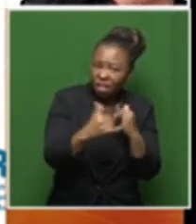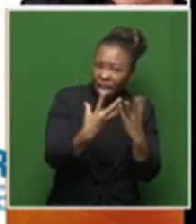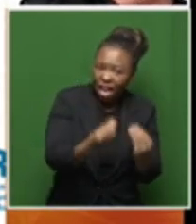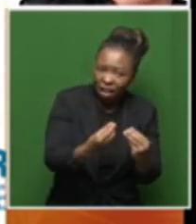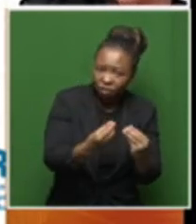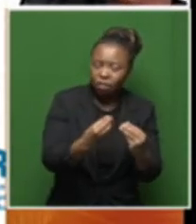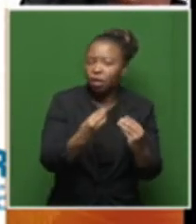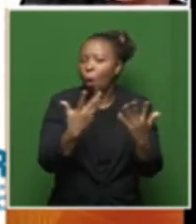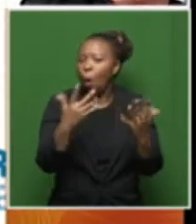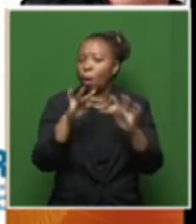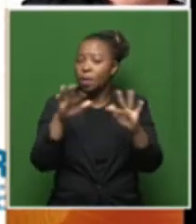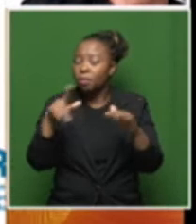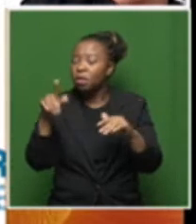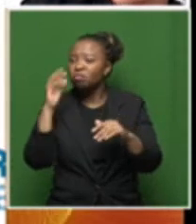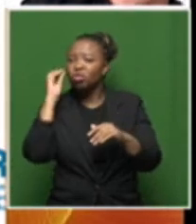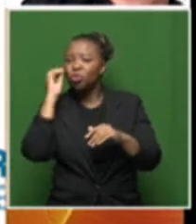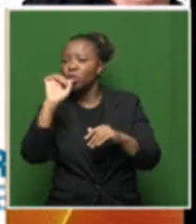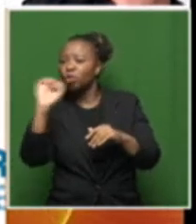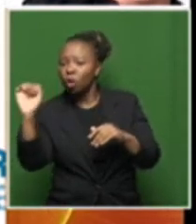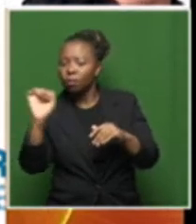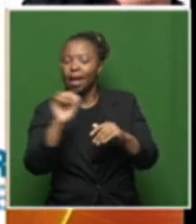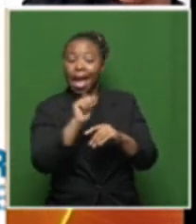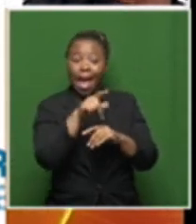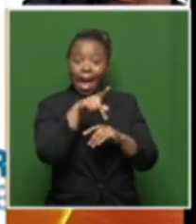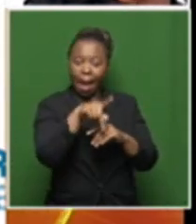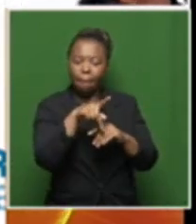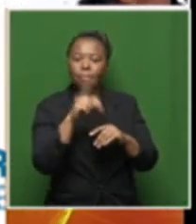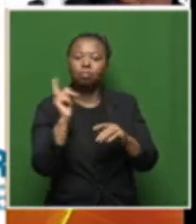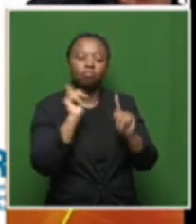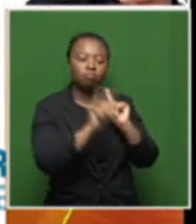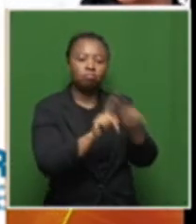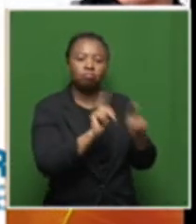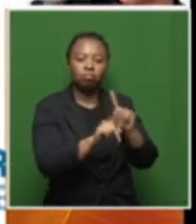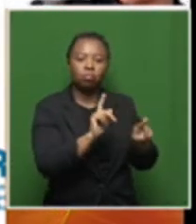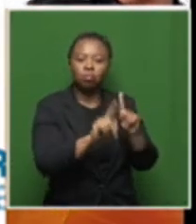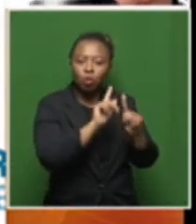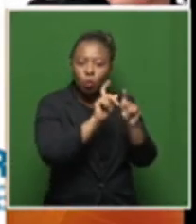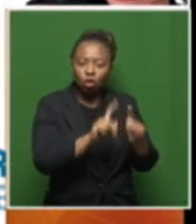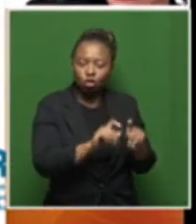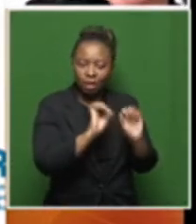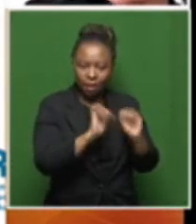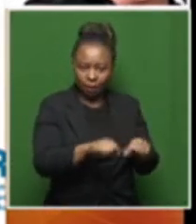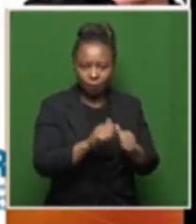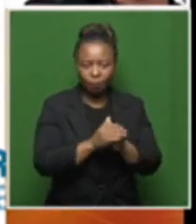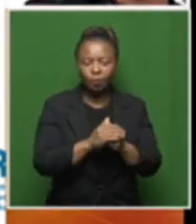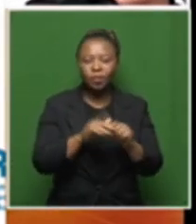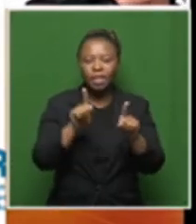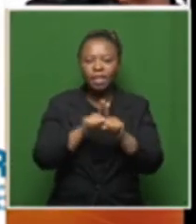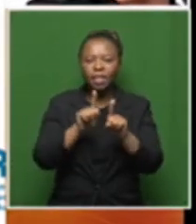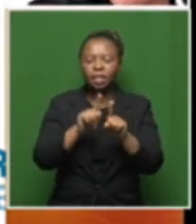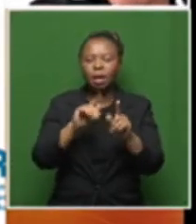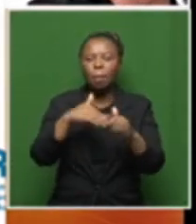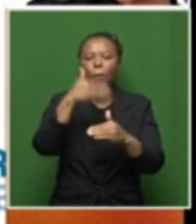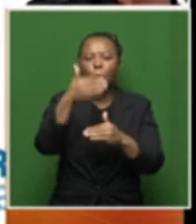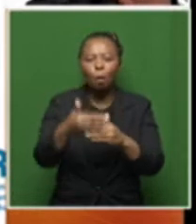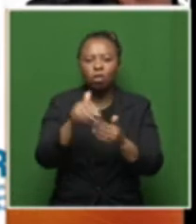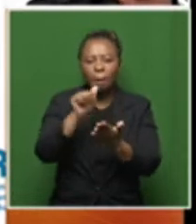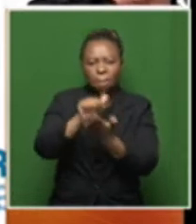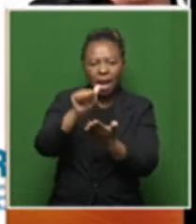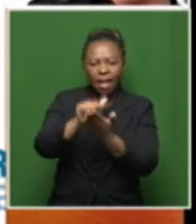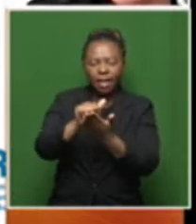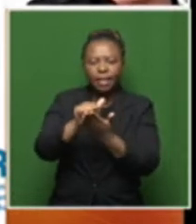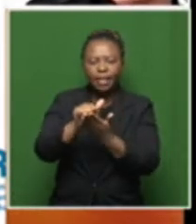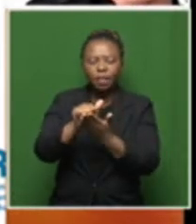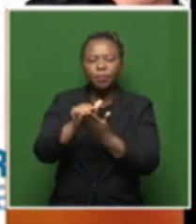special interest. So we work and we analyze that. Also, we do what we then call post-market surveillance. And very important is